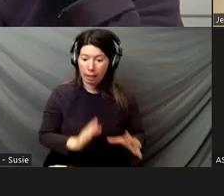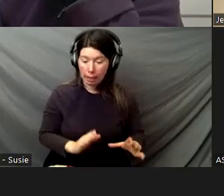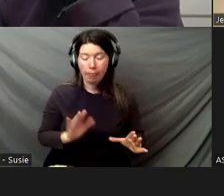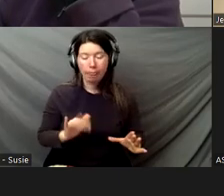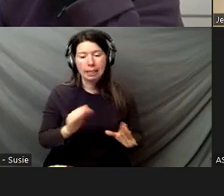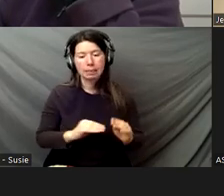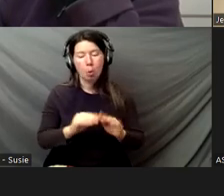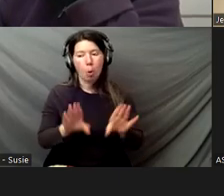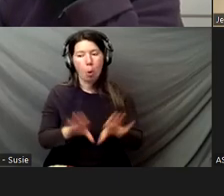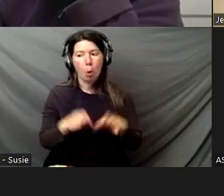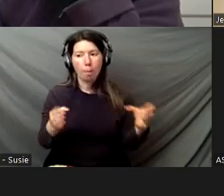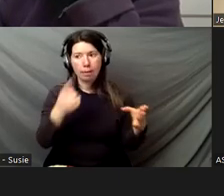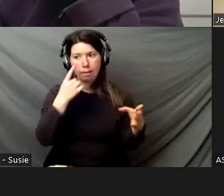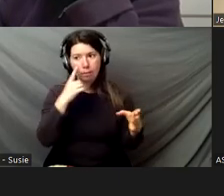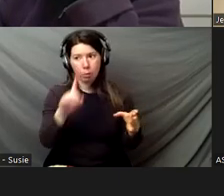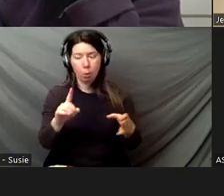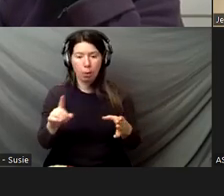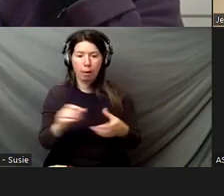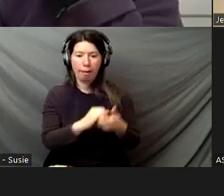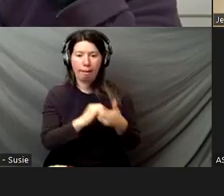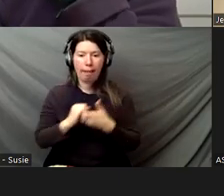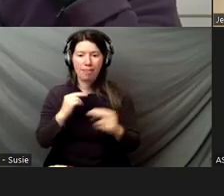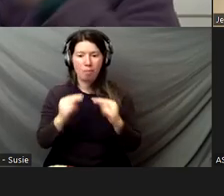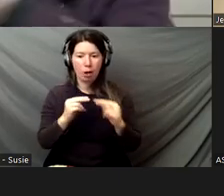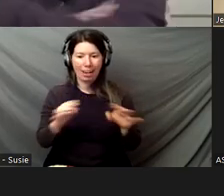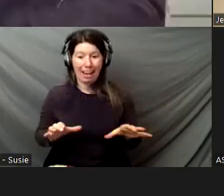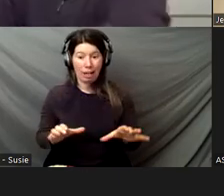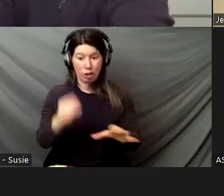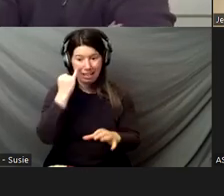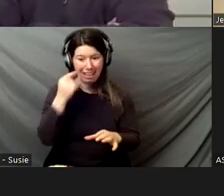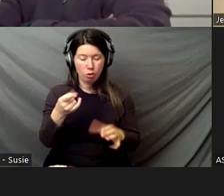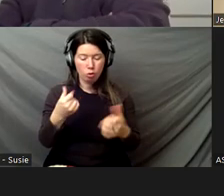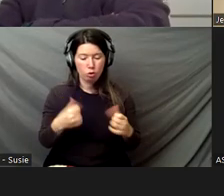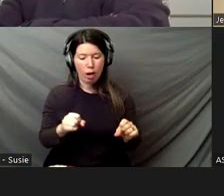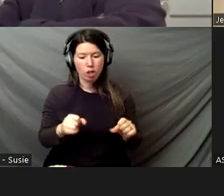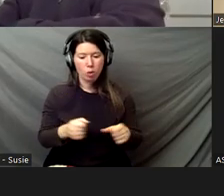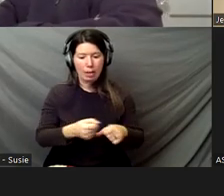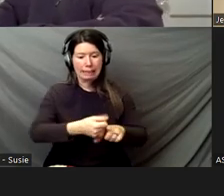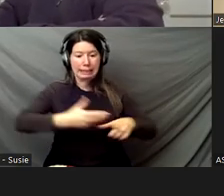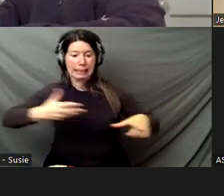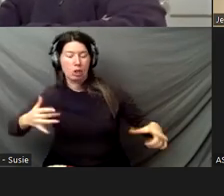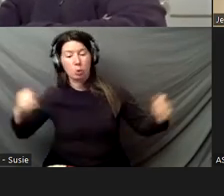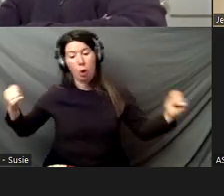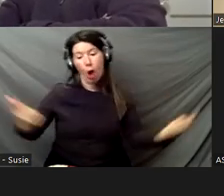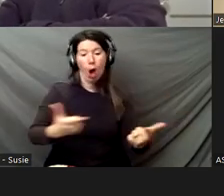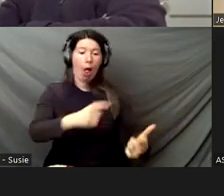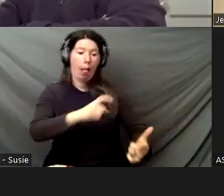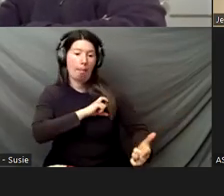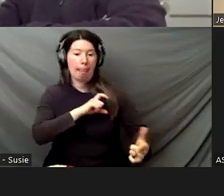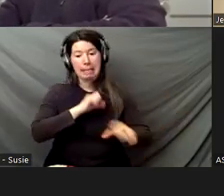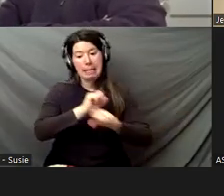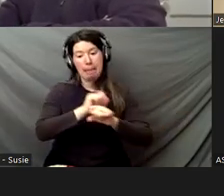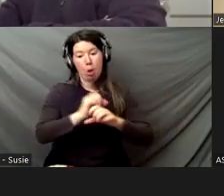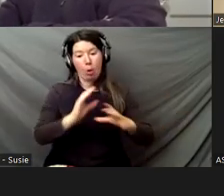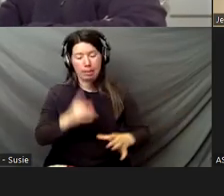more collective bargaining action if you try and extend your purview to all police employees, because they have